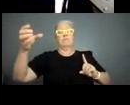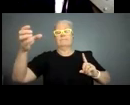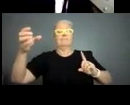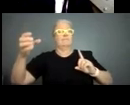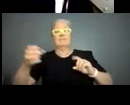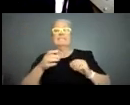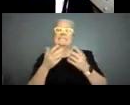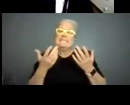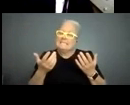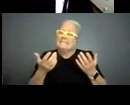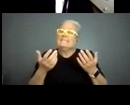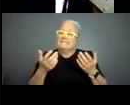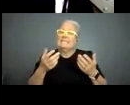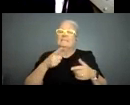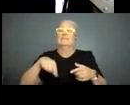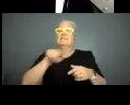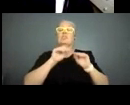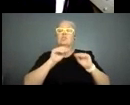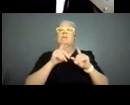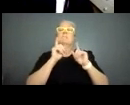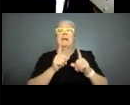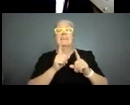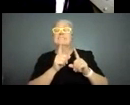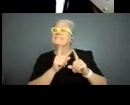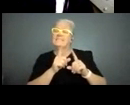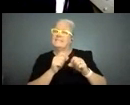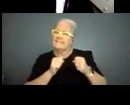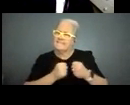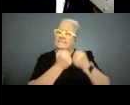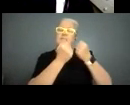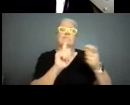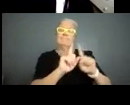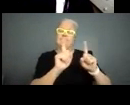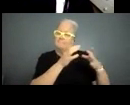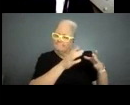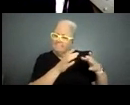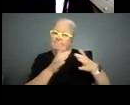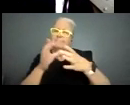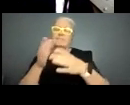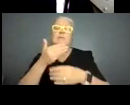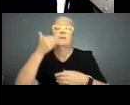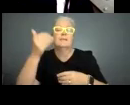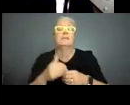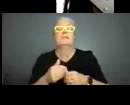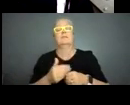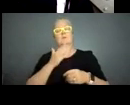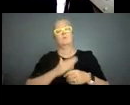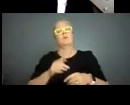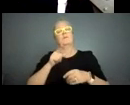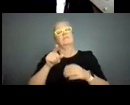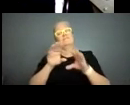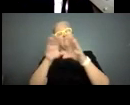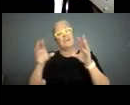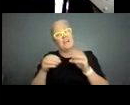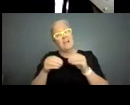teachers, but teachers need to rise to the challenge. We need to incentivize families to enroll disabled children in the